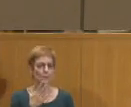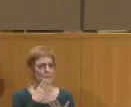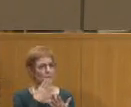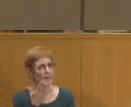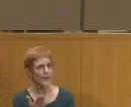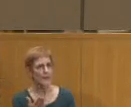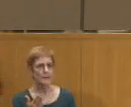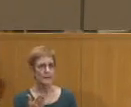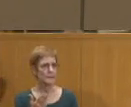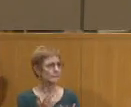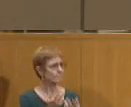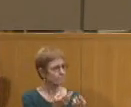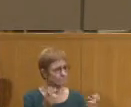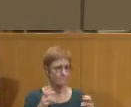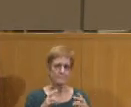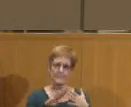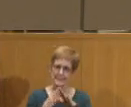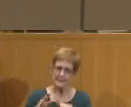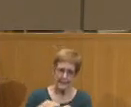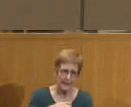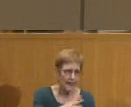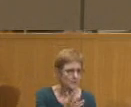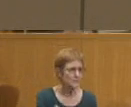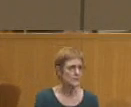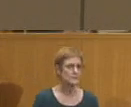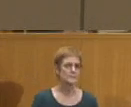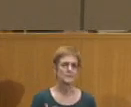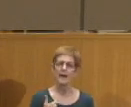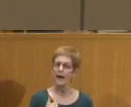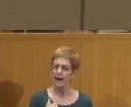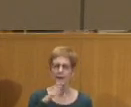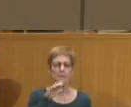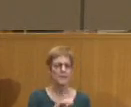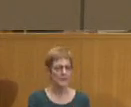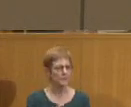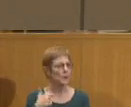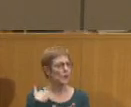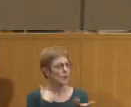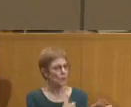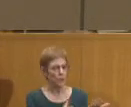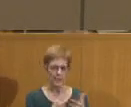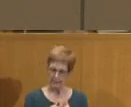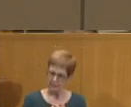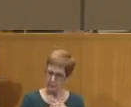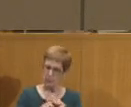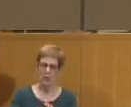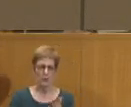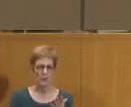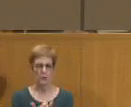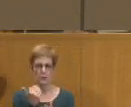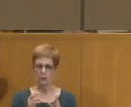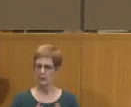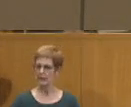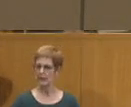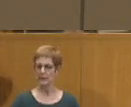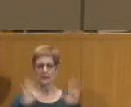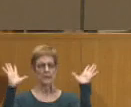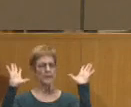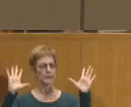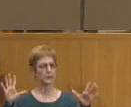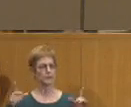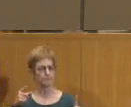us all for the new council districts that will go into effect in 2021. As I close, I'd like